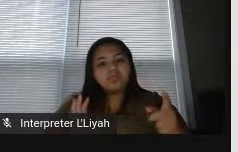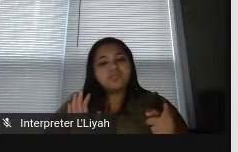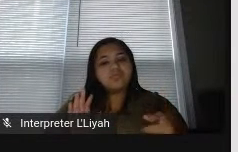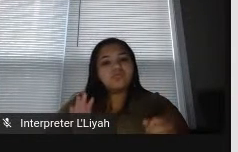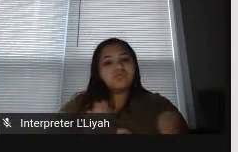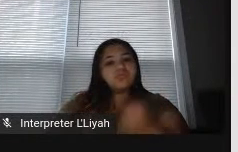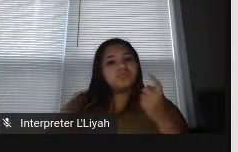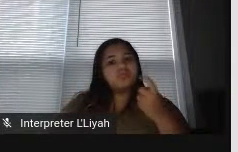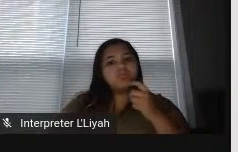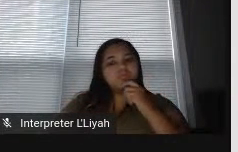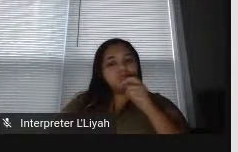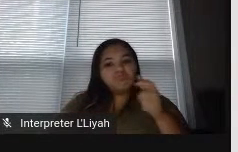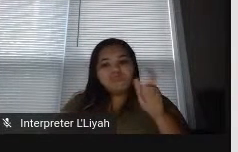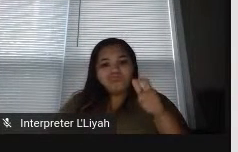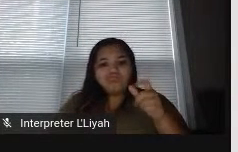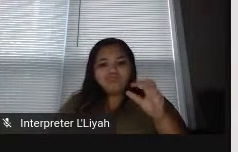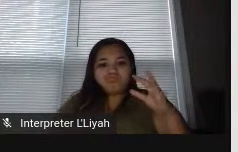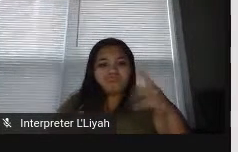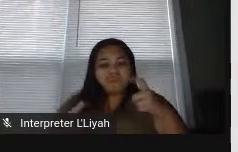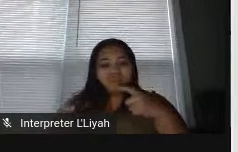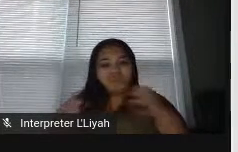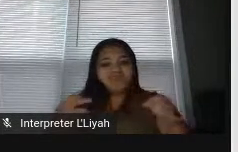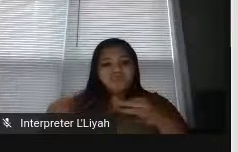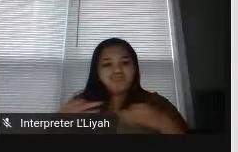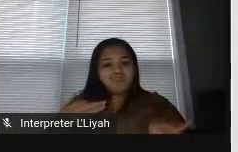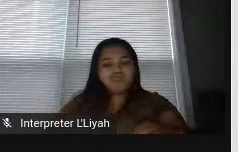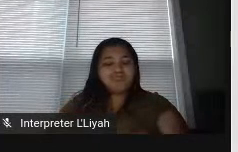That needs no other explanation.